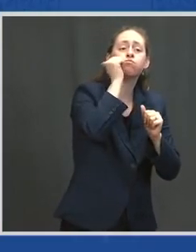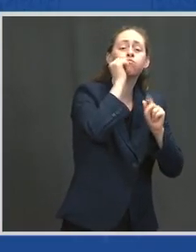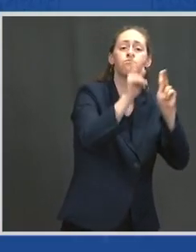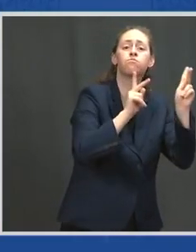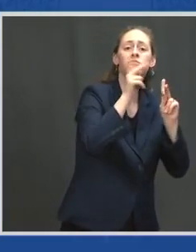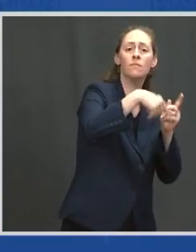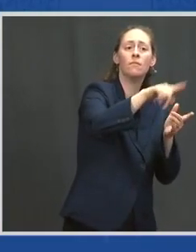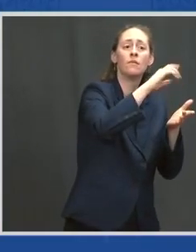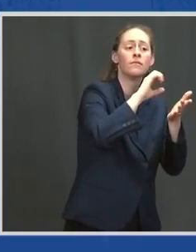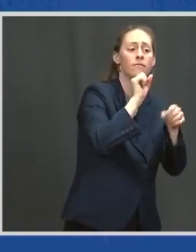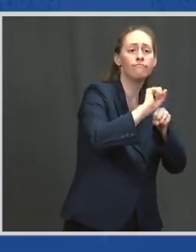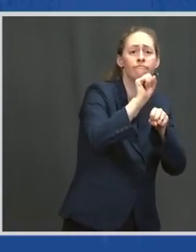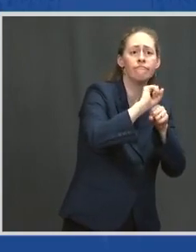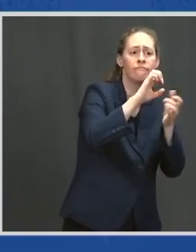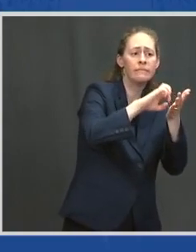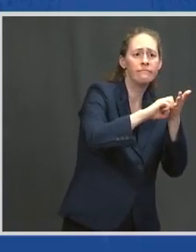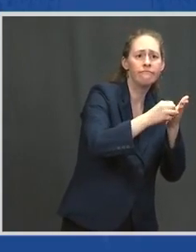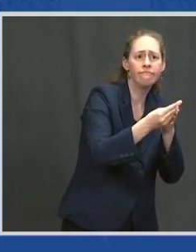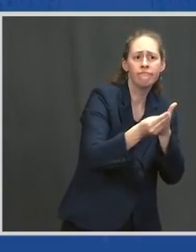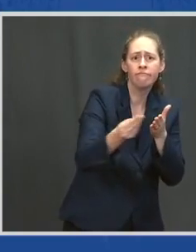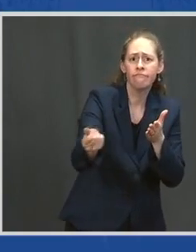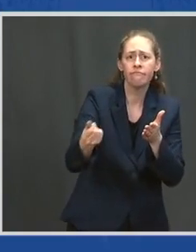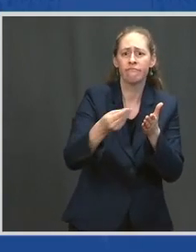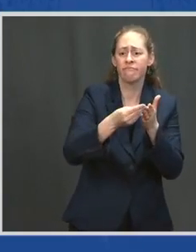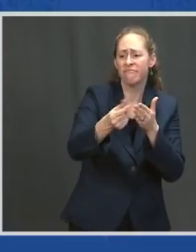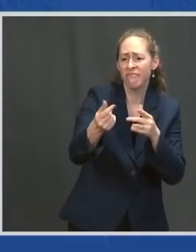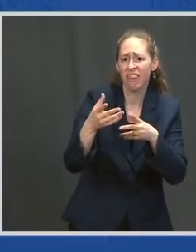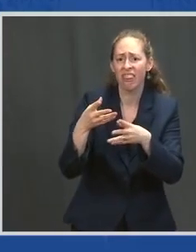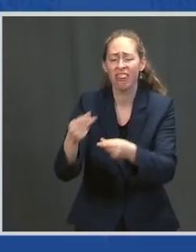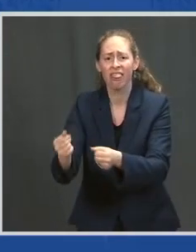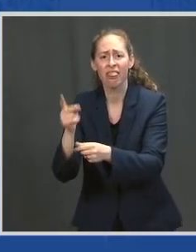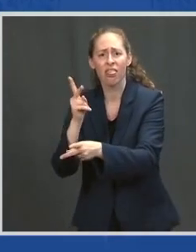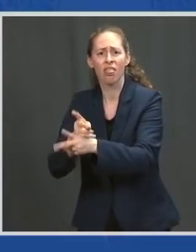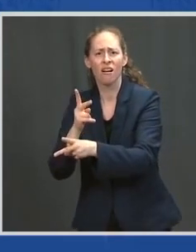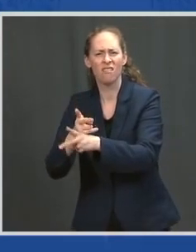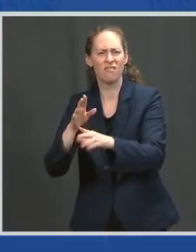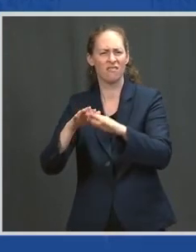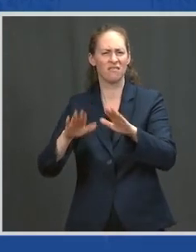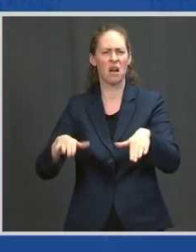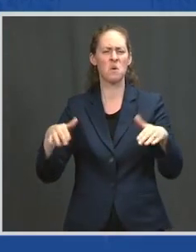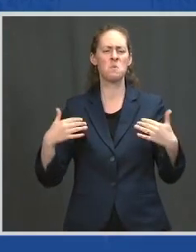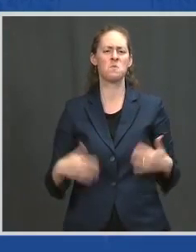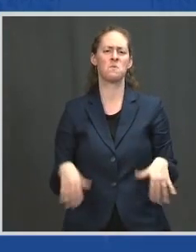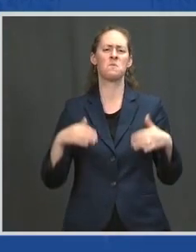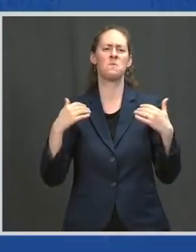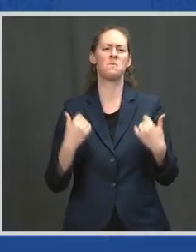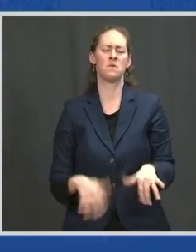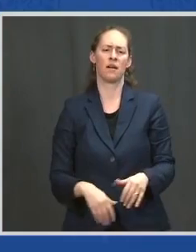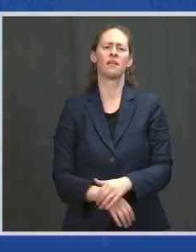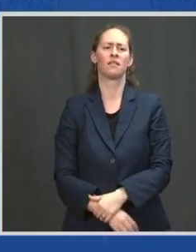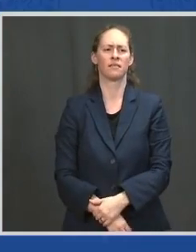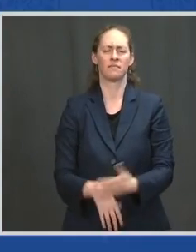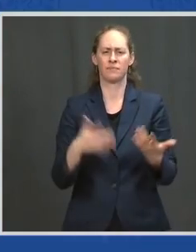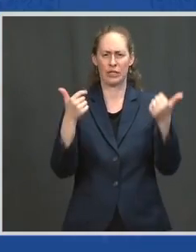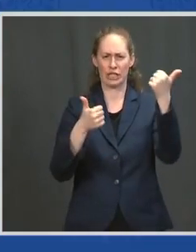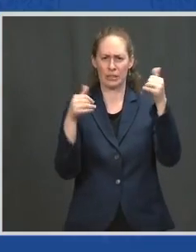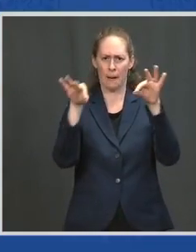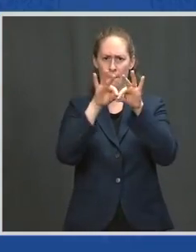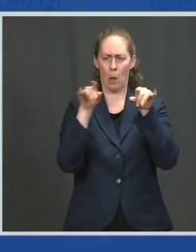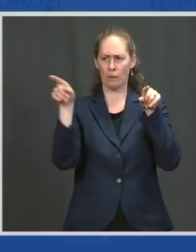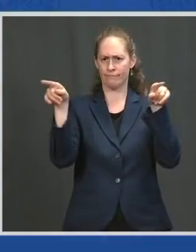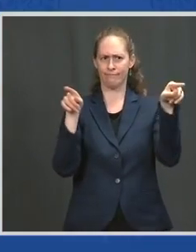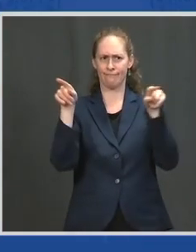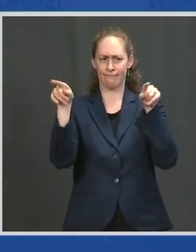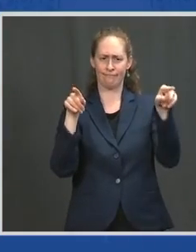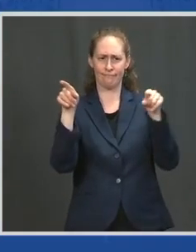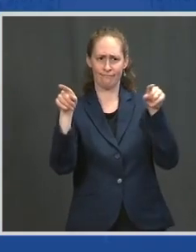choice. It's more important to shield millionaires from paying their fair share, or is it more important that every child gets a real opportunity